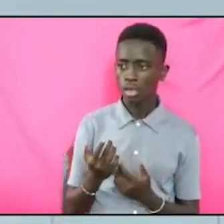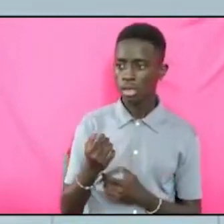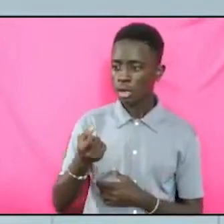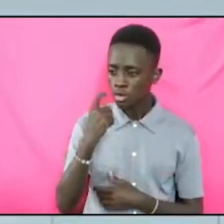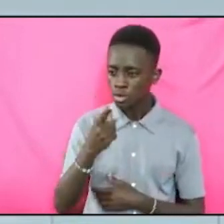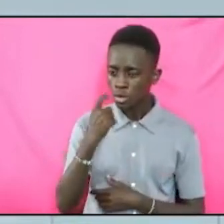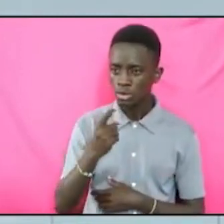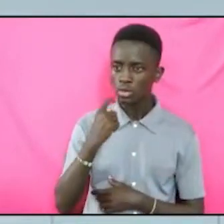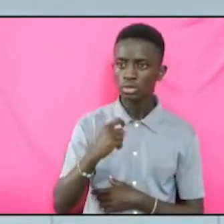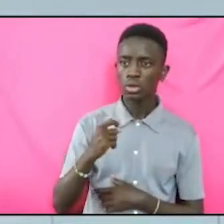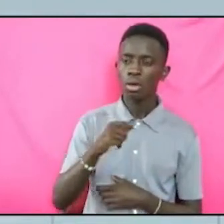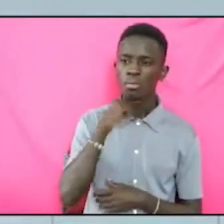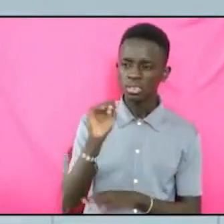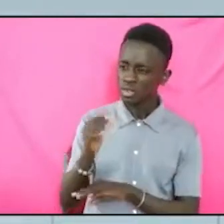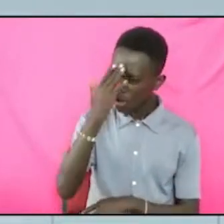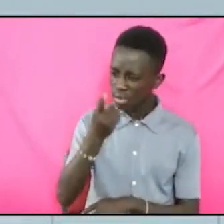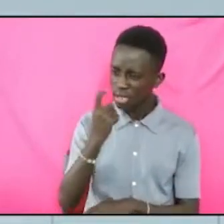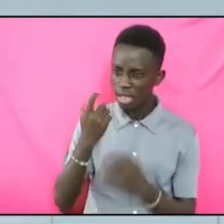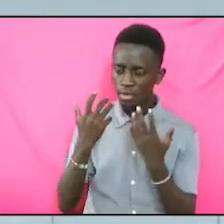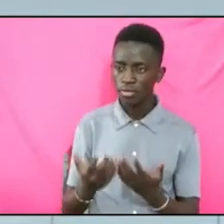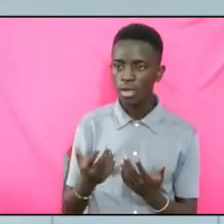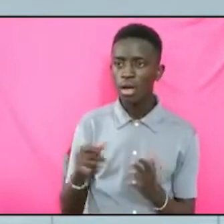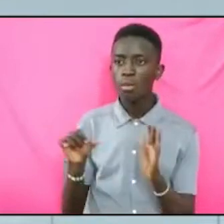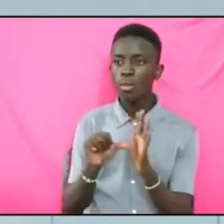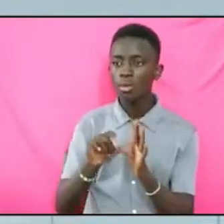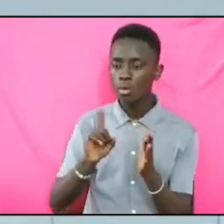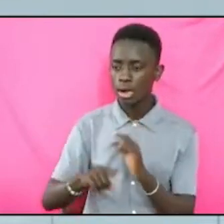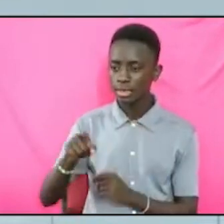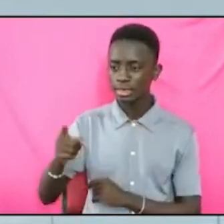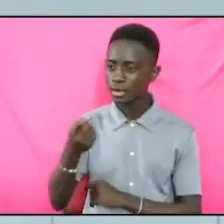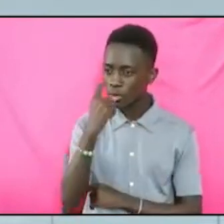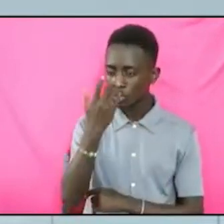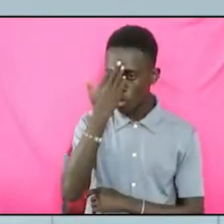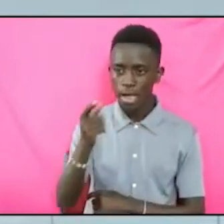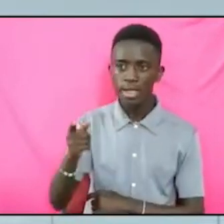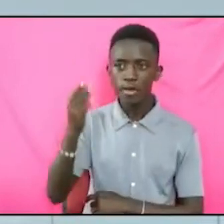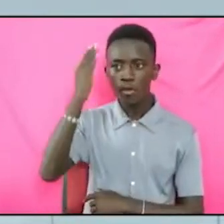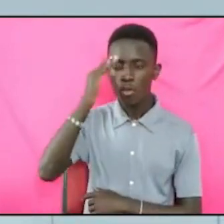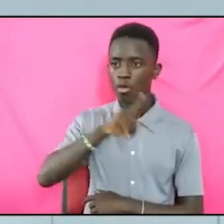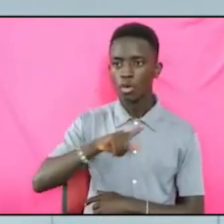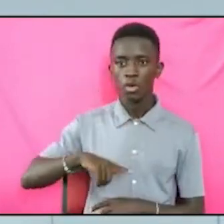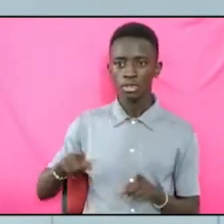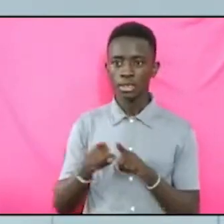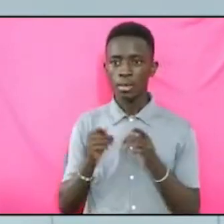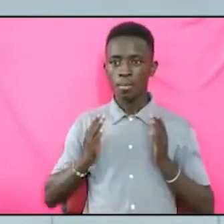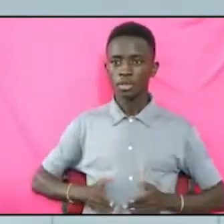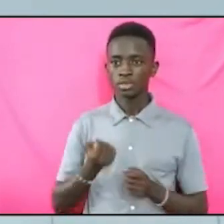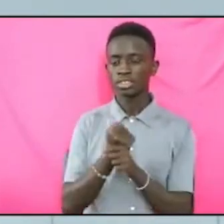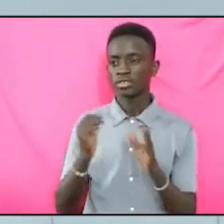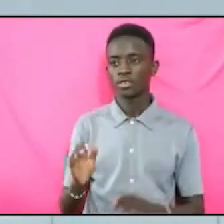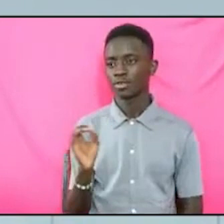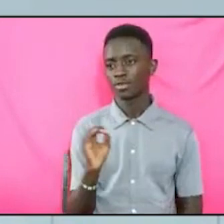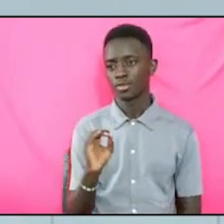Lord. Do you know him? Do you know the Lord as your personal savior? Do you know the Lord?